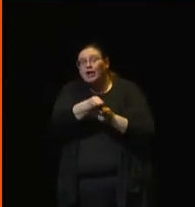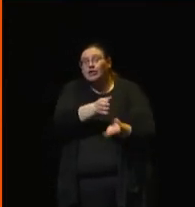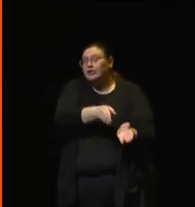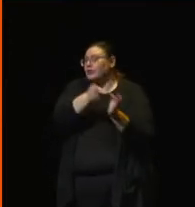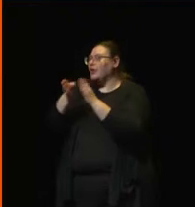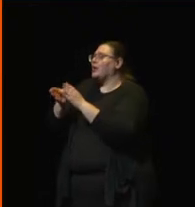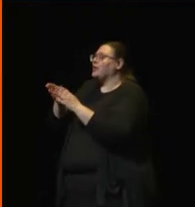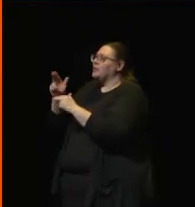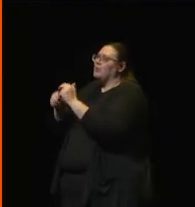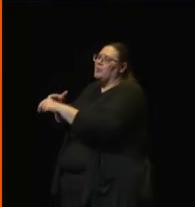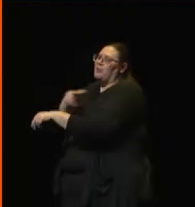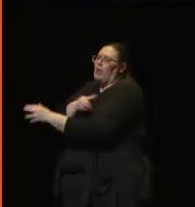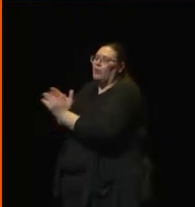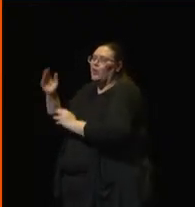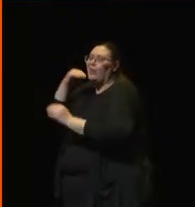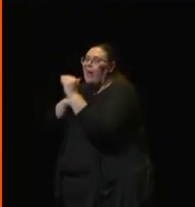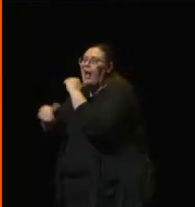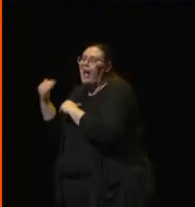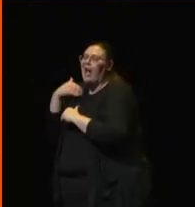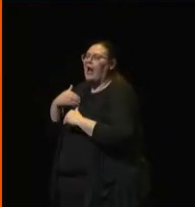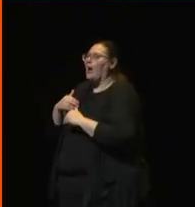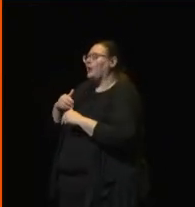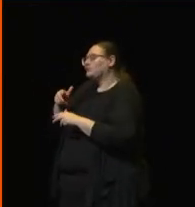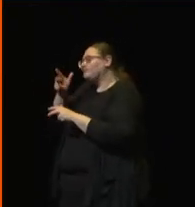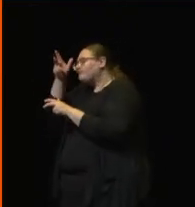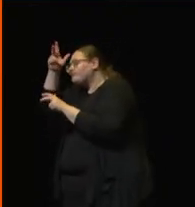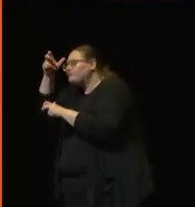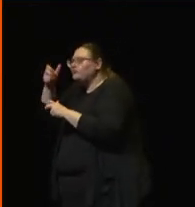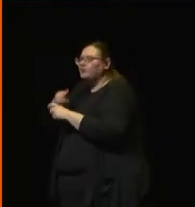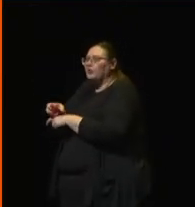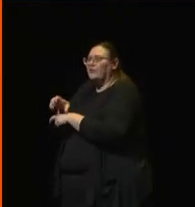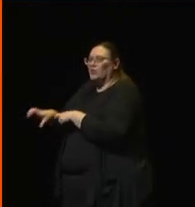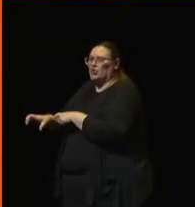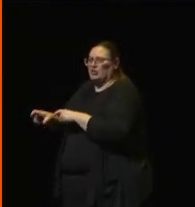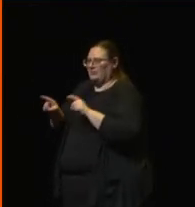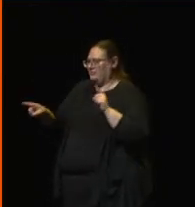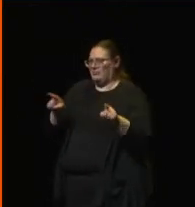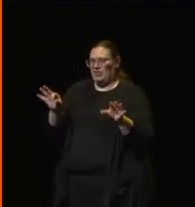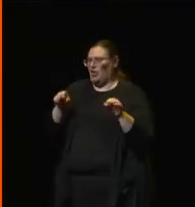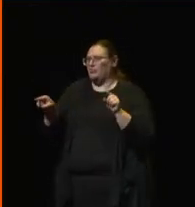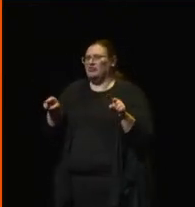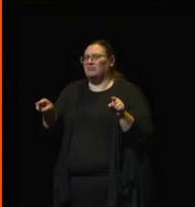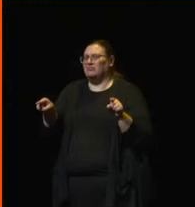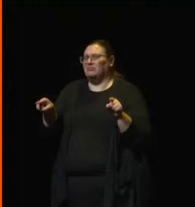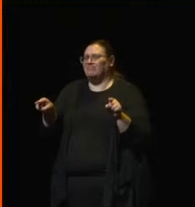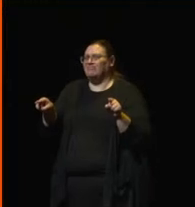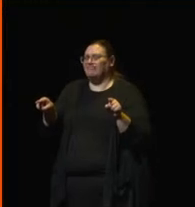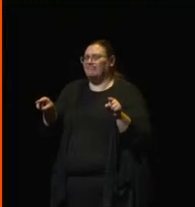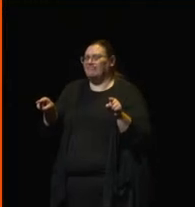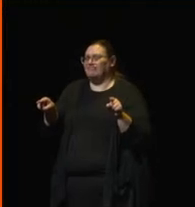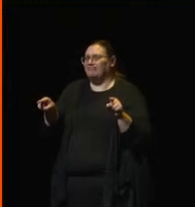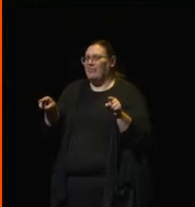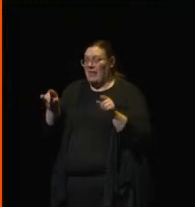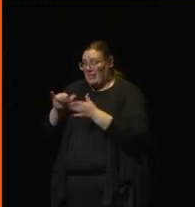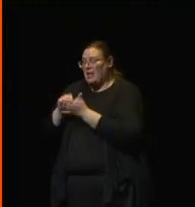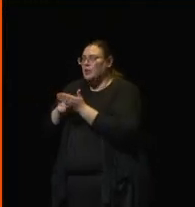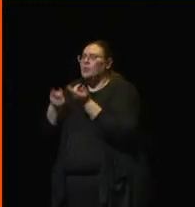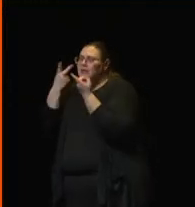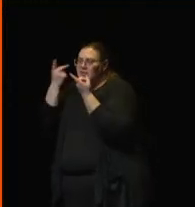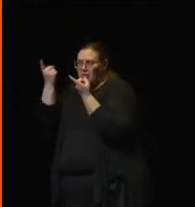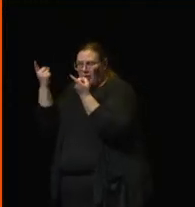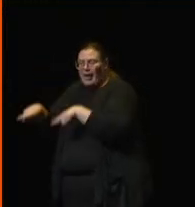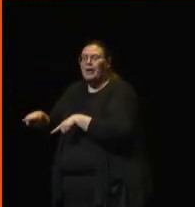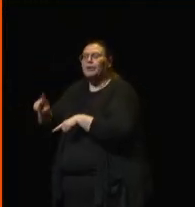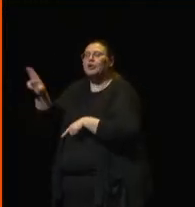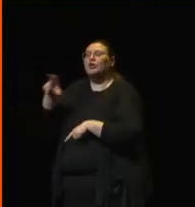through lies or corruption or force. The alternative is what we saw take place at the U.S.